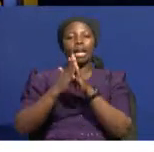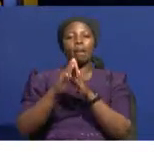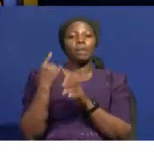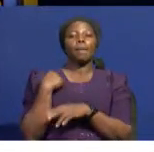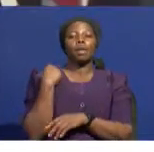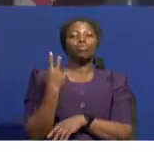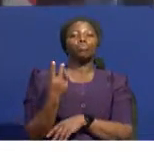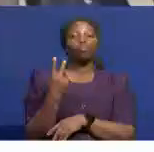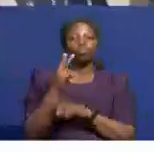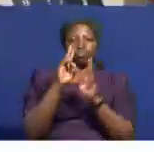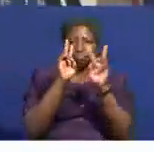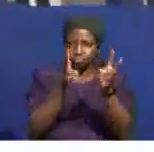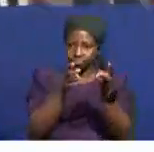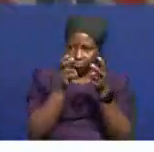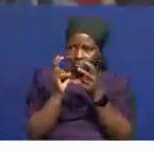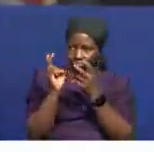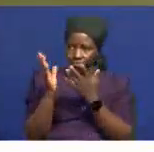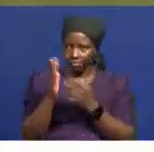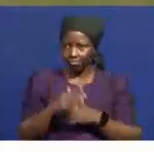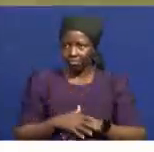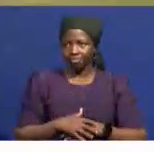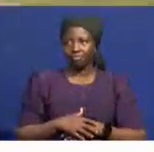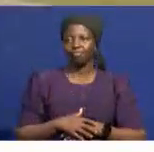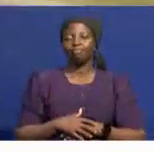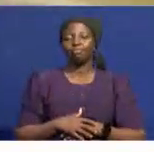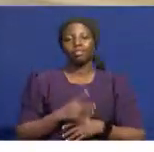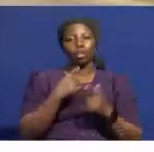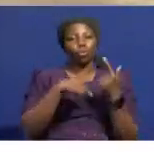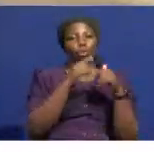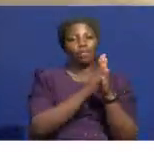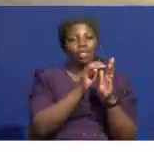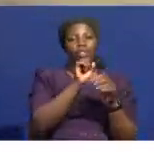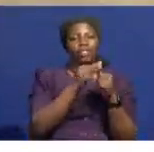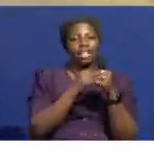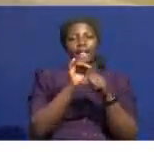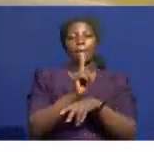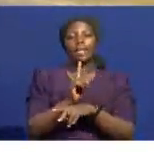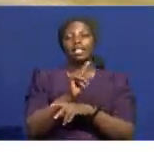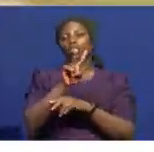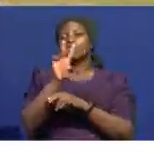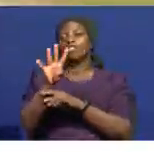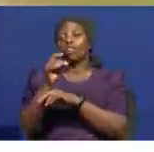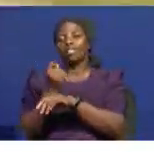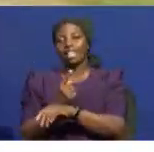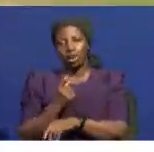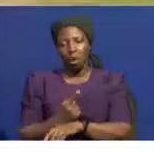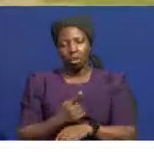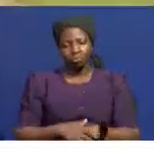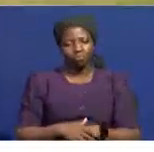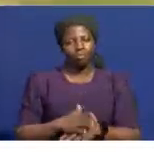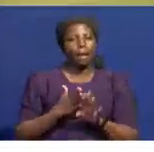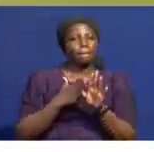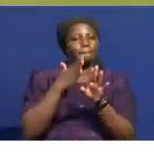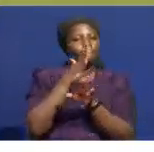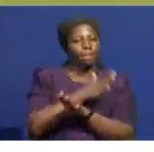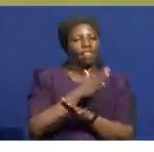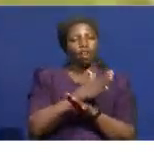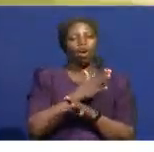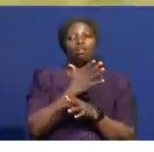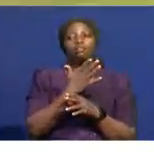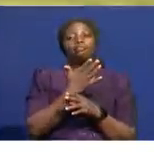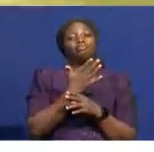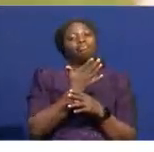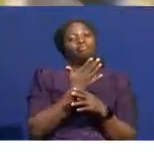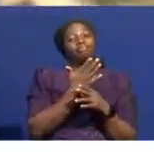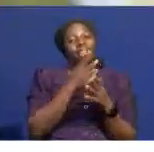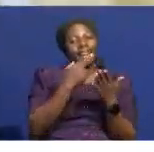a listen. Won the race in a course record time of 58 minutes and 24 seconds, lowering the previous course record set by Ethiopia's